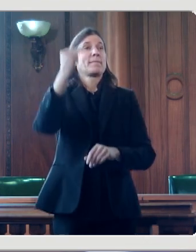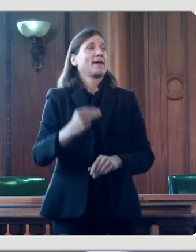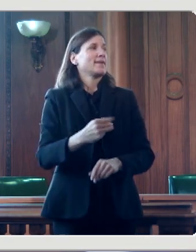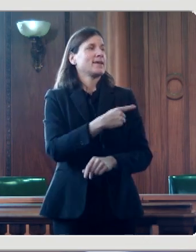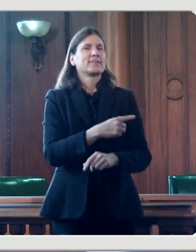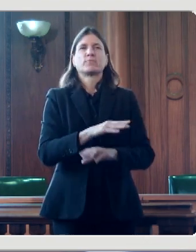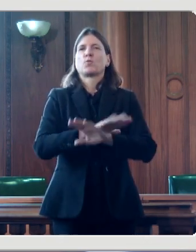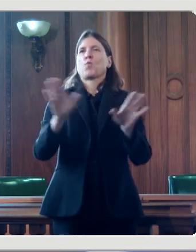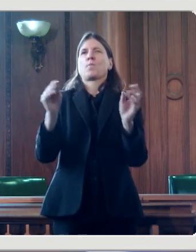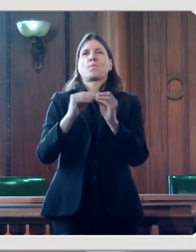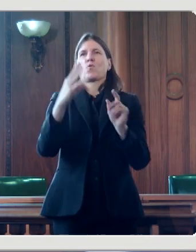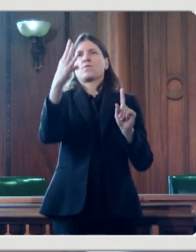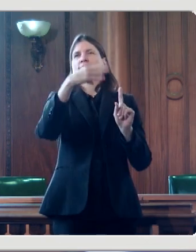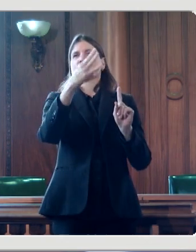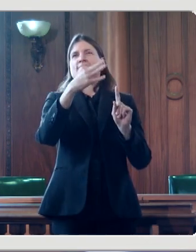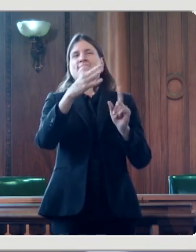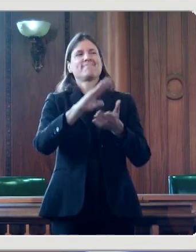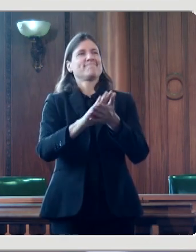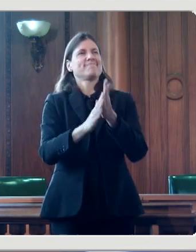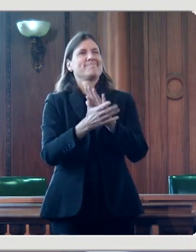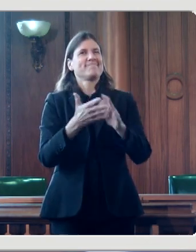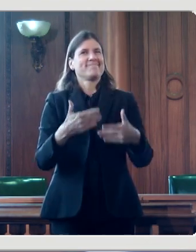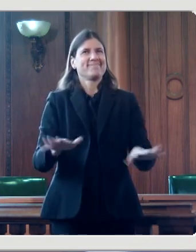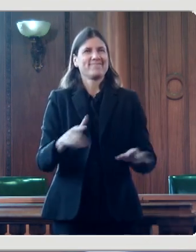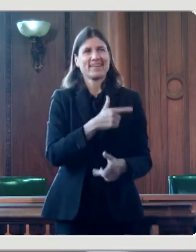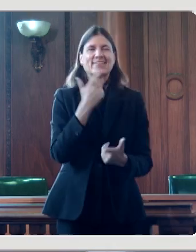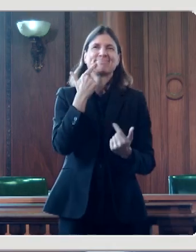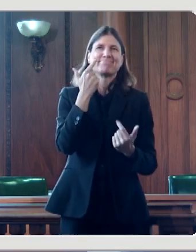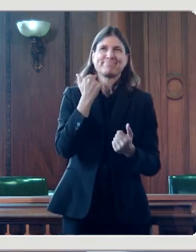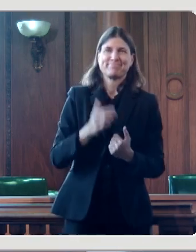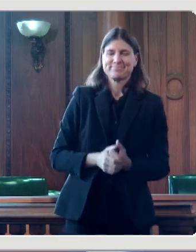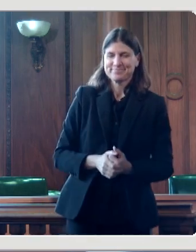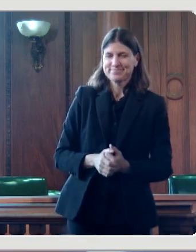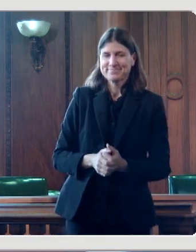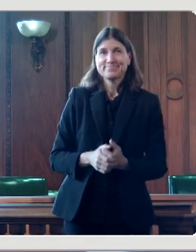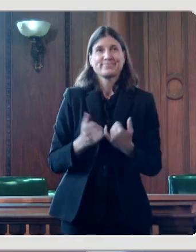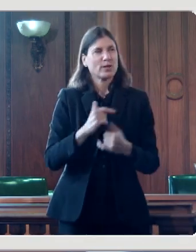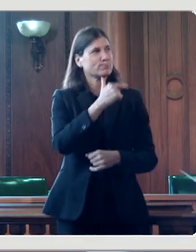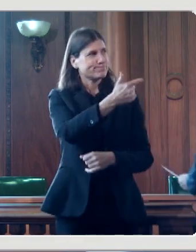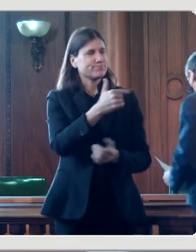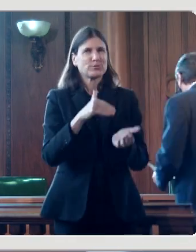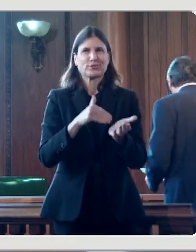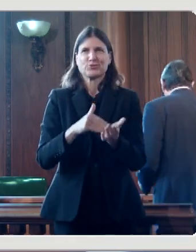President and CEO of Bay State Health Systems, Dr. Mark Kerouac. Thank you.